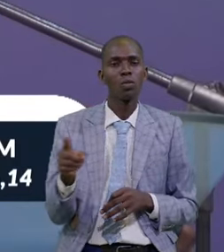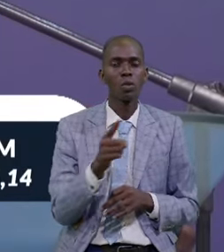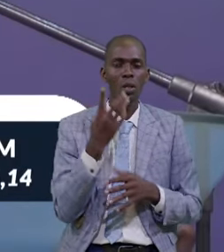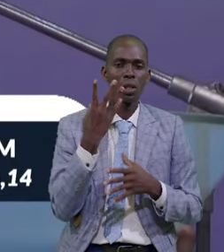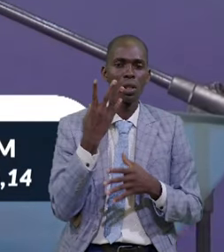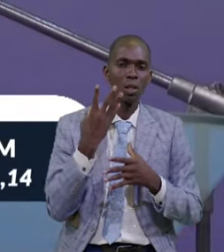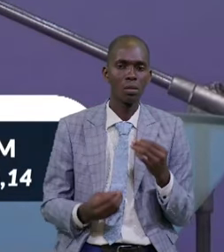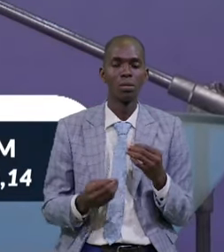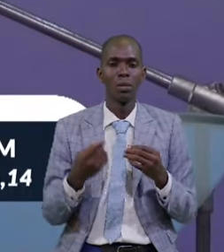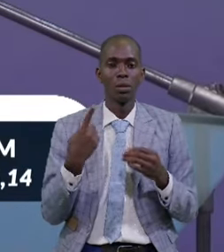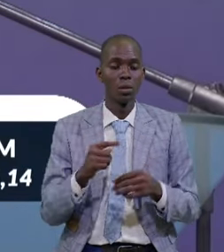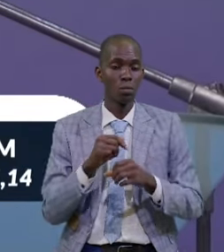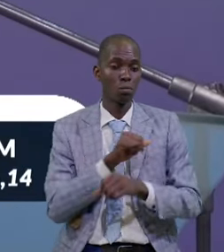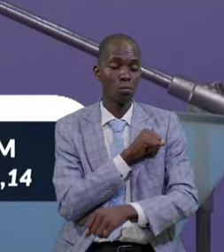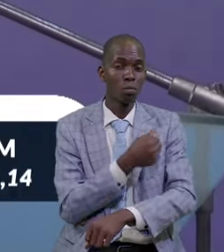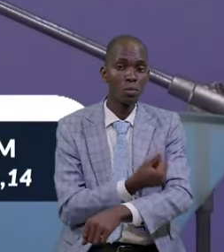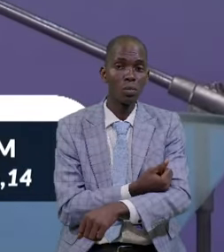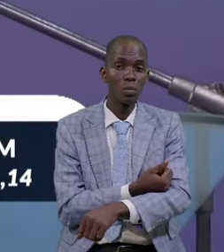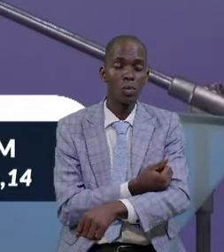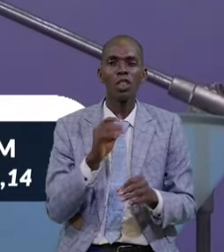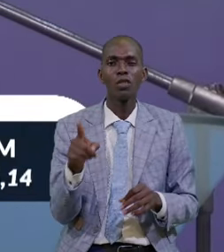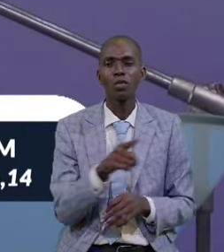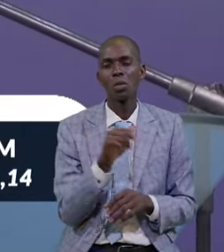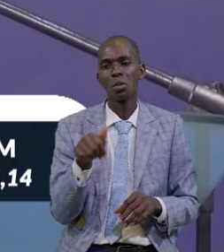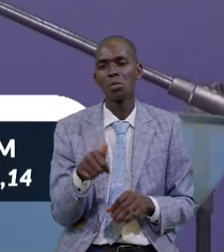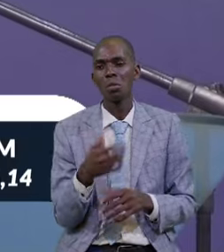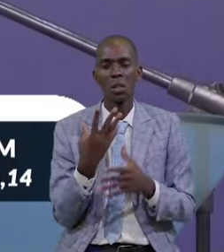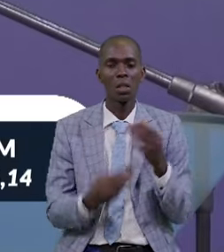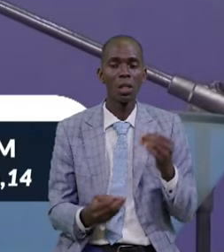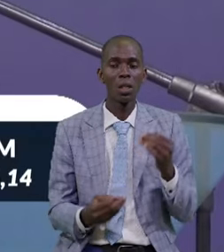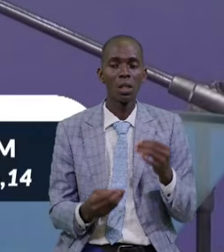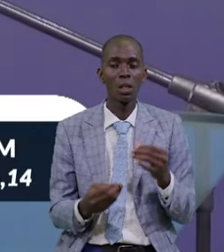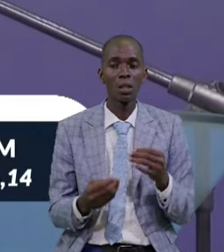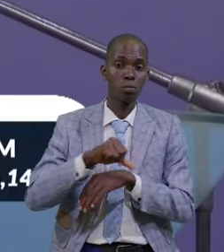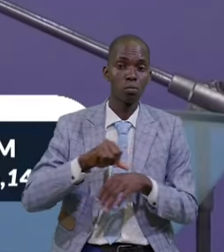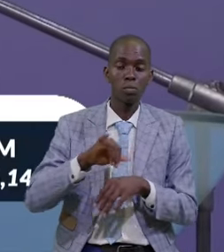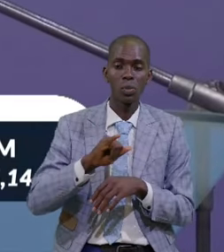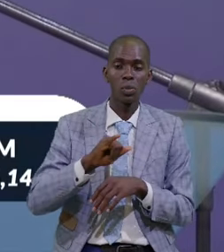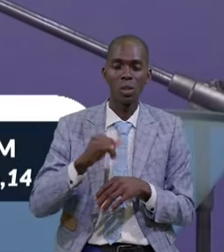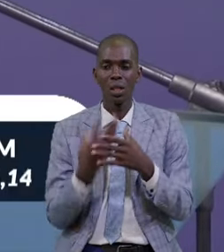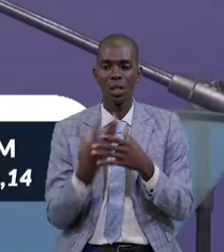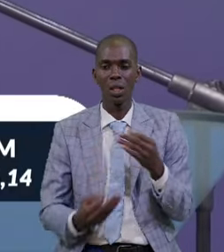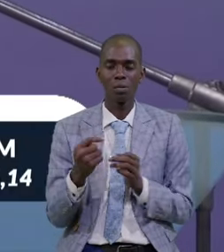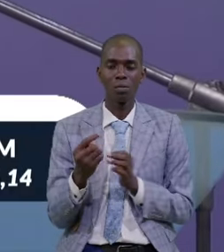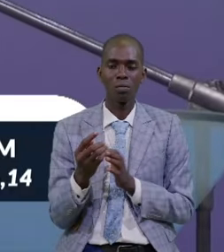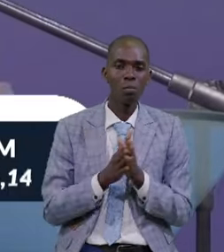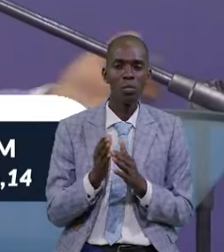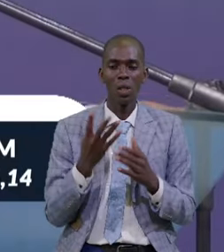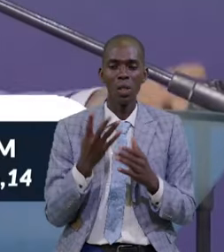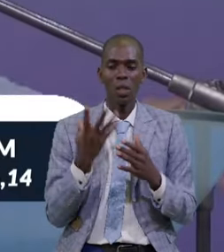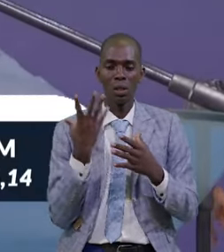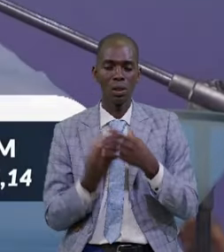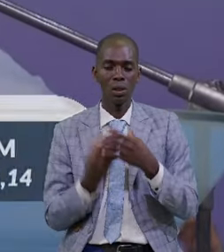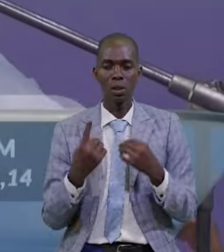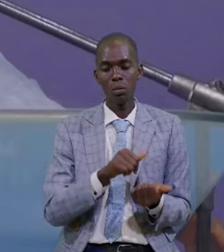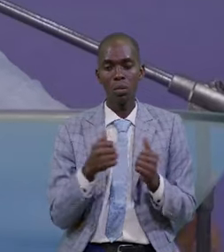unction, if any of you lack passion, if any of you lack the baptism, let